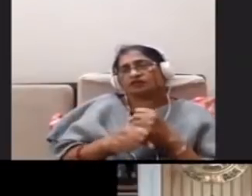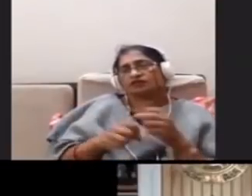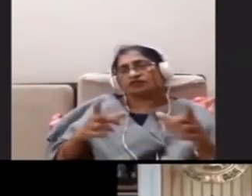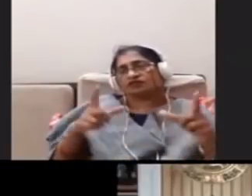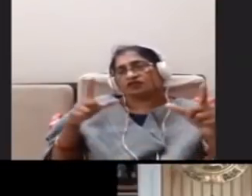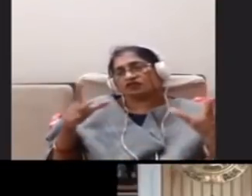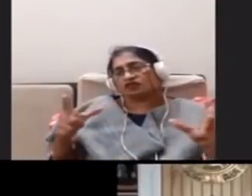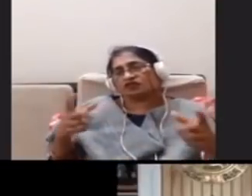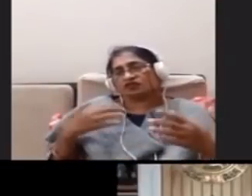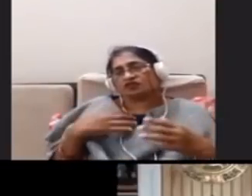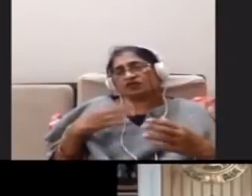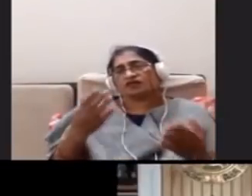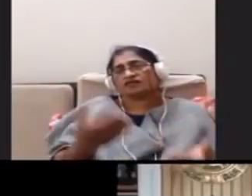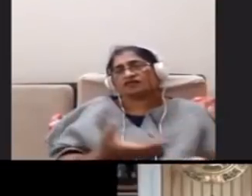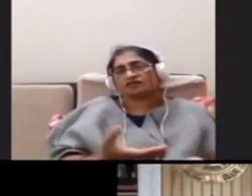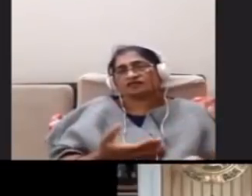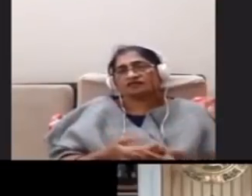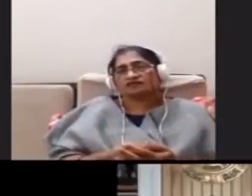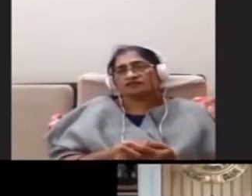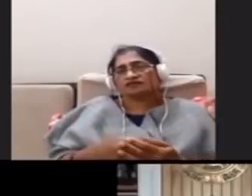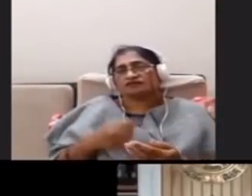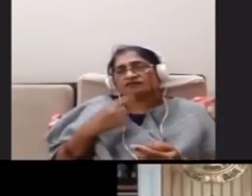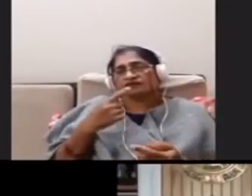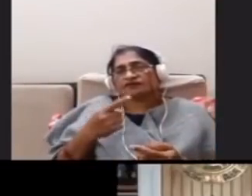turn the platform over to you to say a few words.